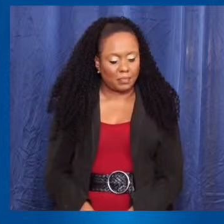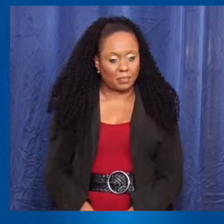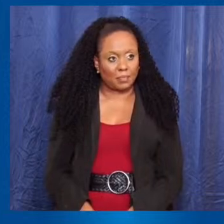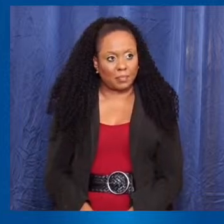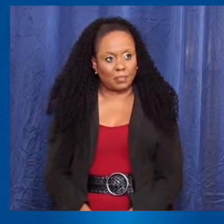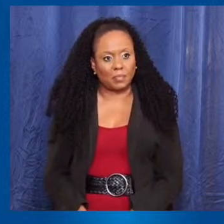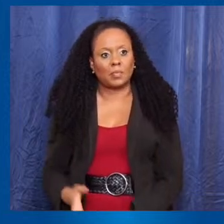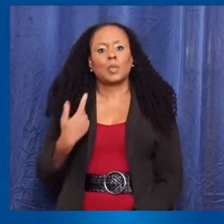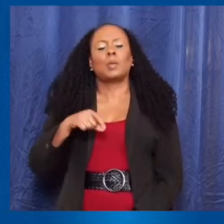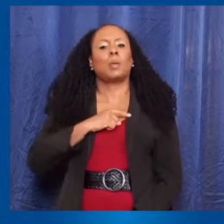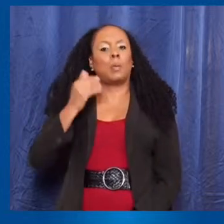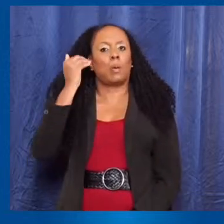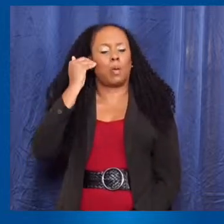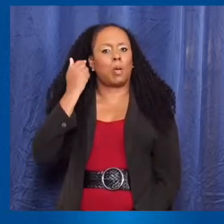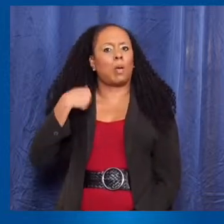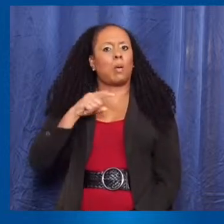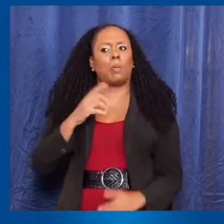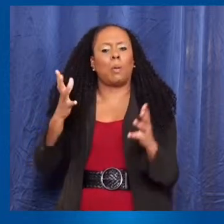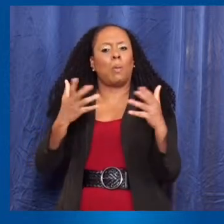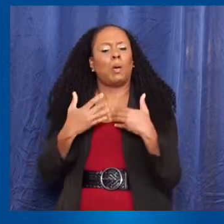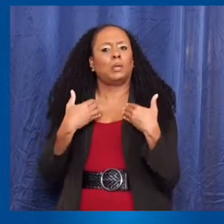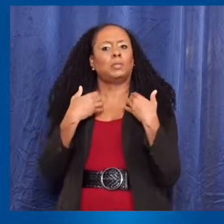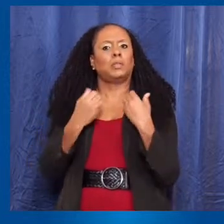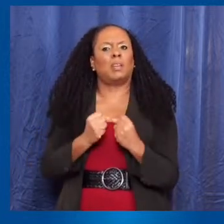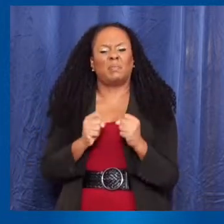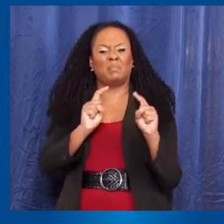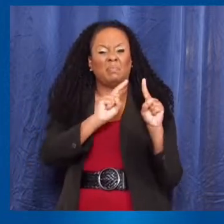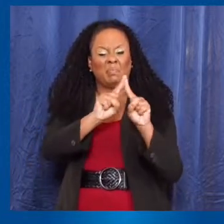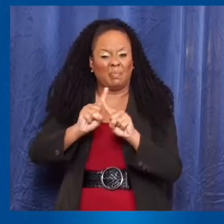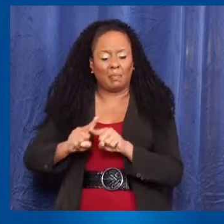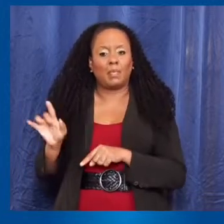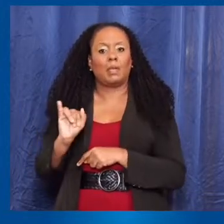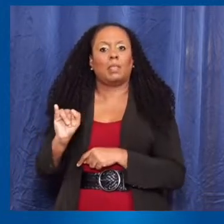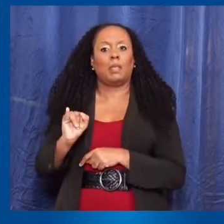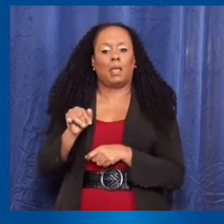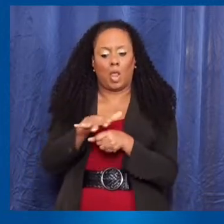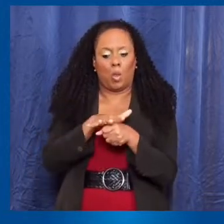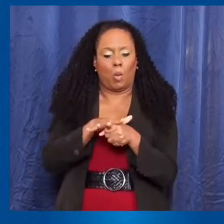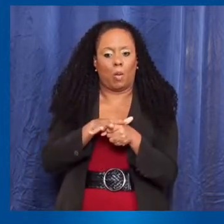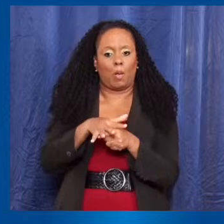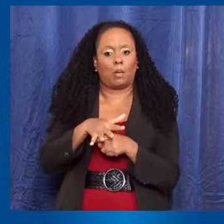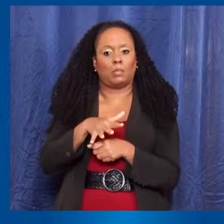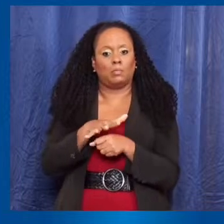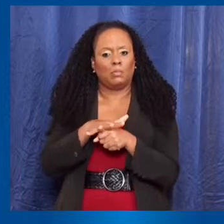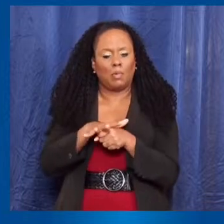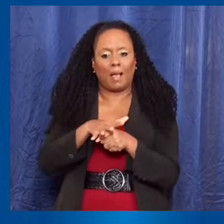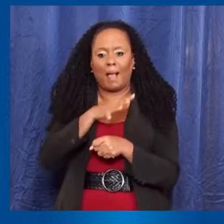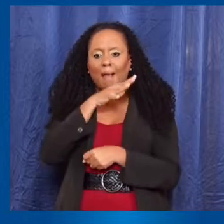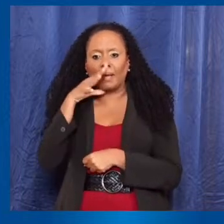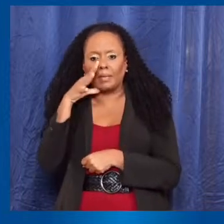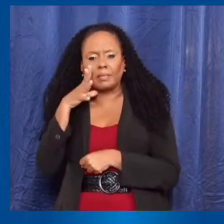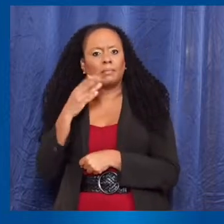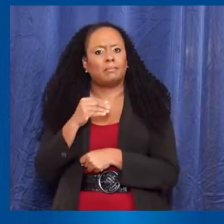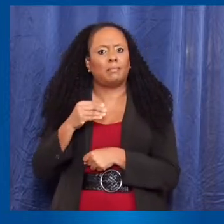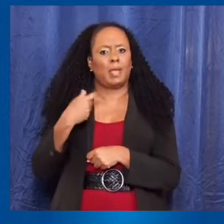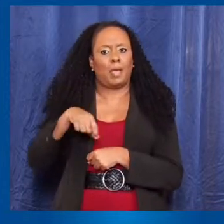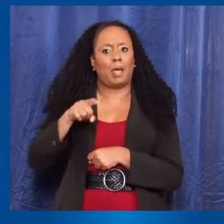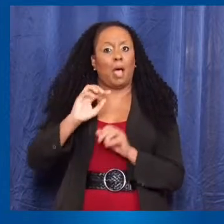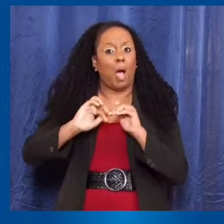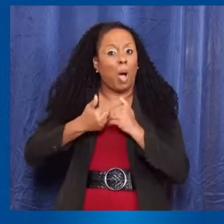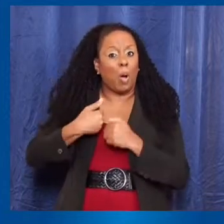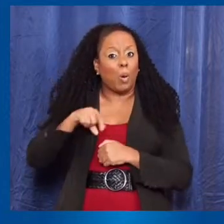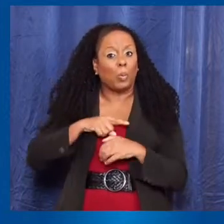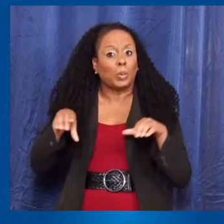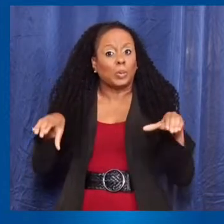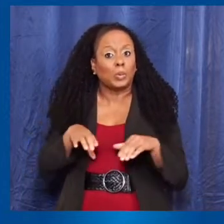doing it to strengthen local agricultural capacities through the Farm Initiative, and we're doing it